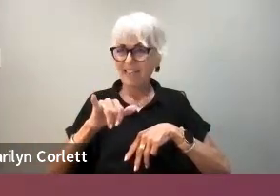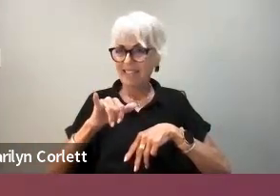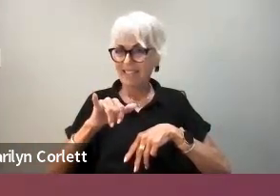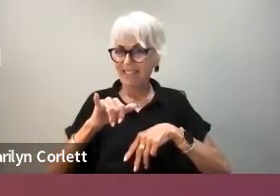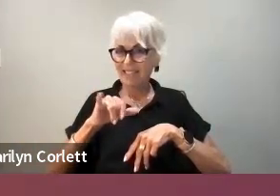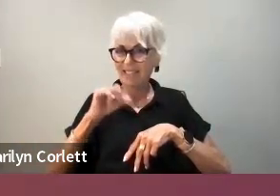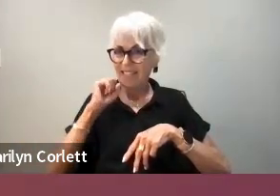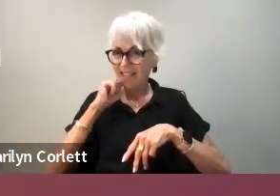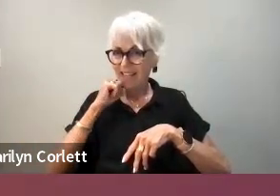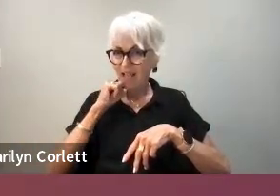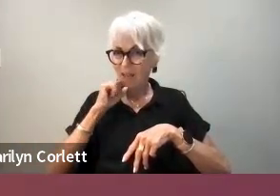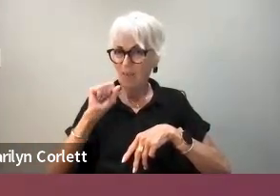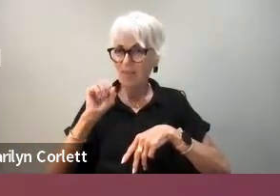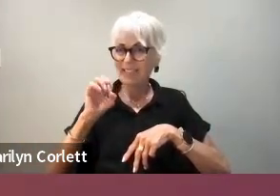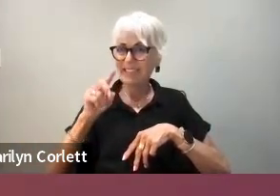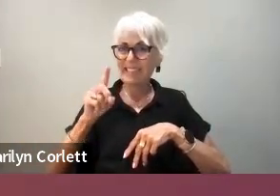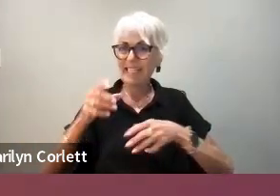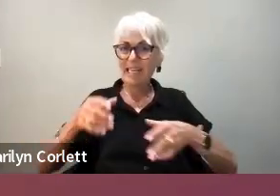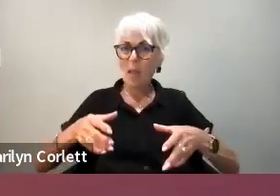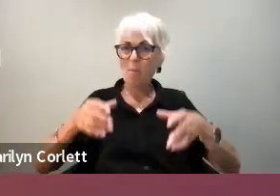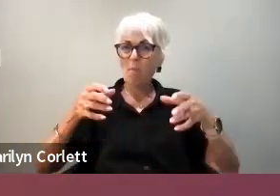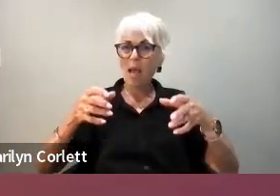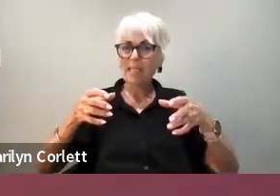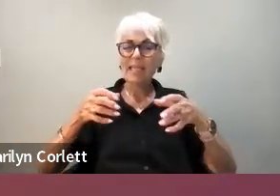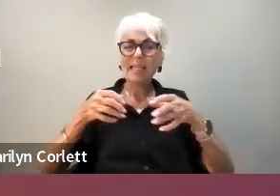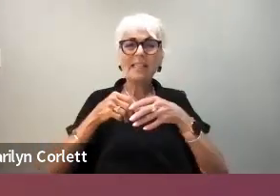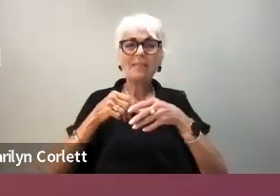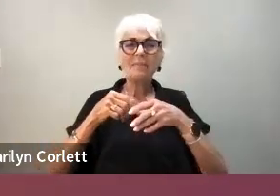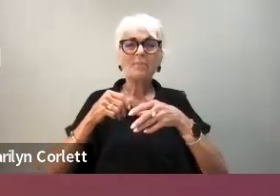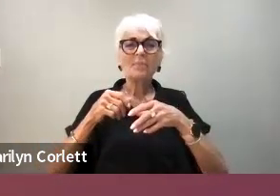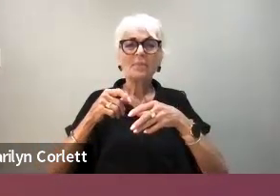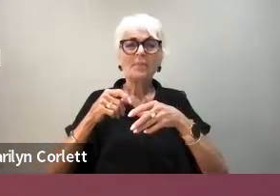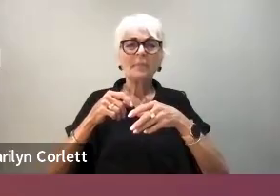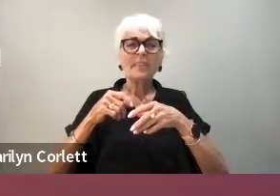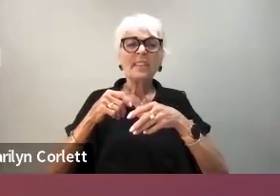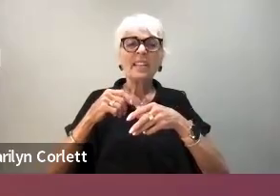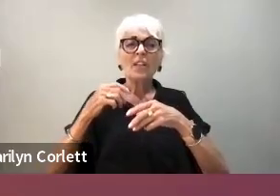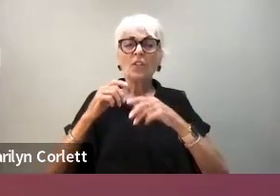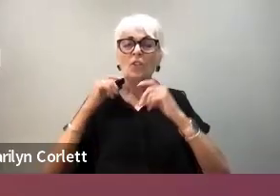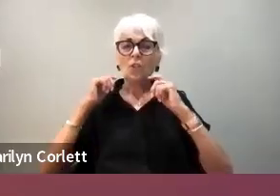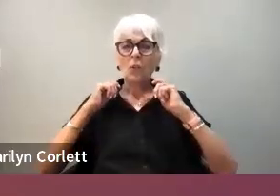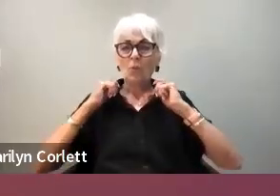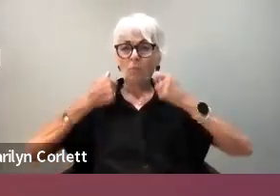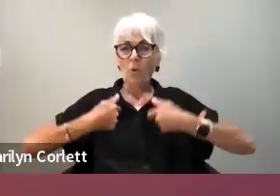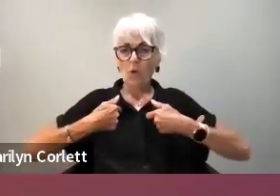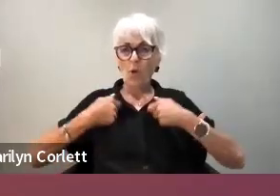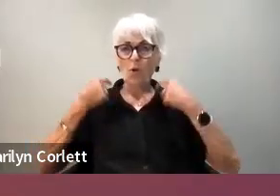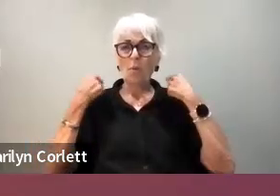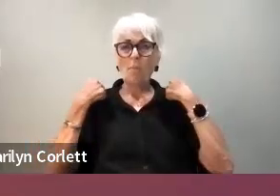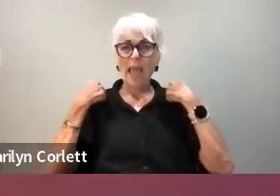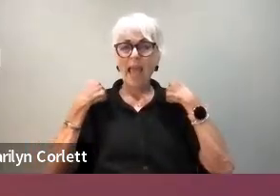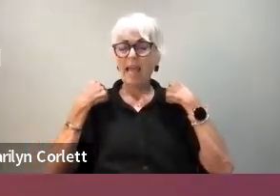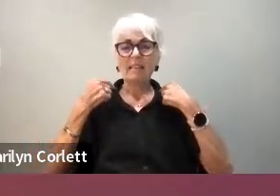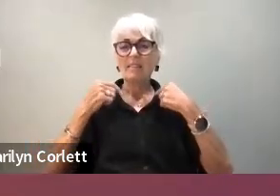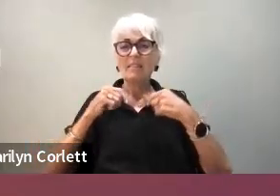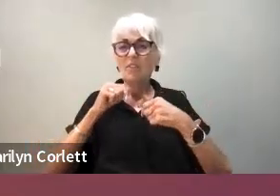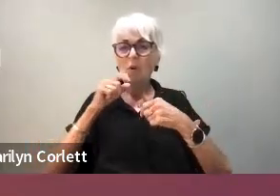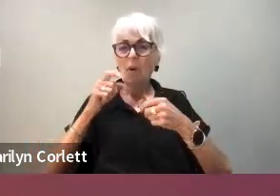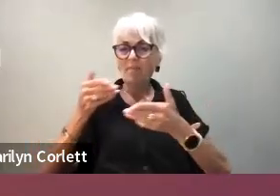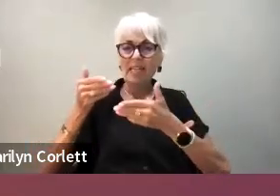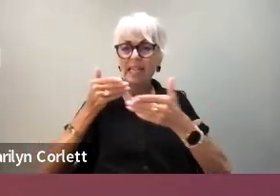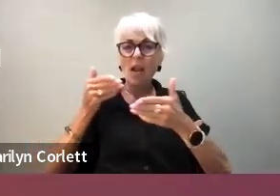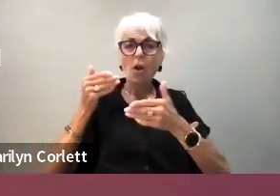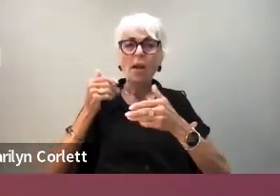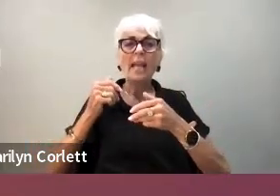Johnny Appleseed bucket. So it's a harness that goes on your back rather than carrying a bucket, and the harness will attach to your